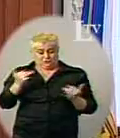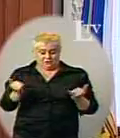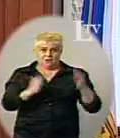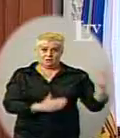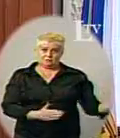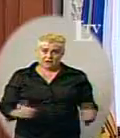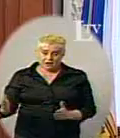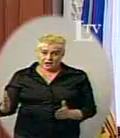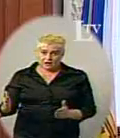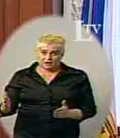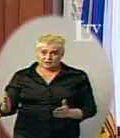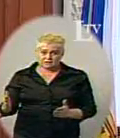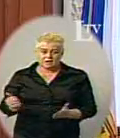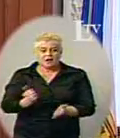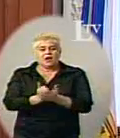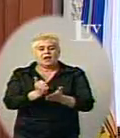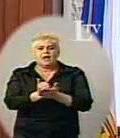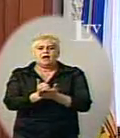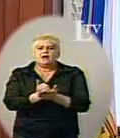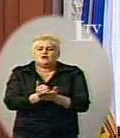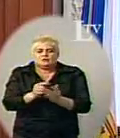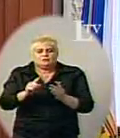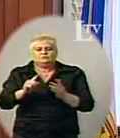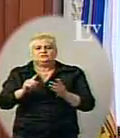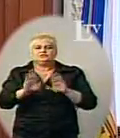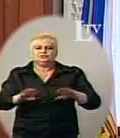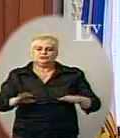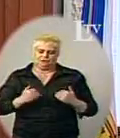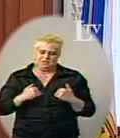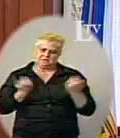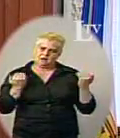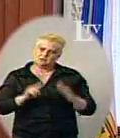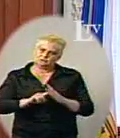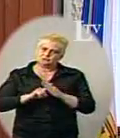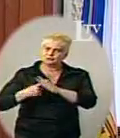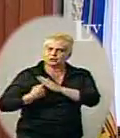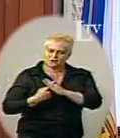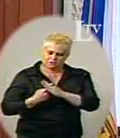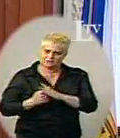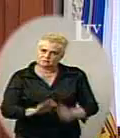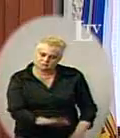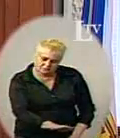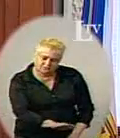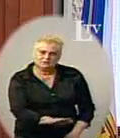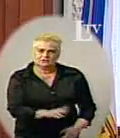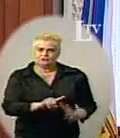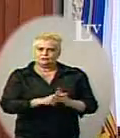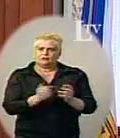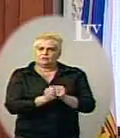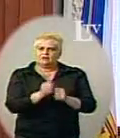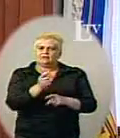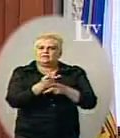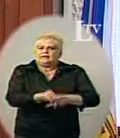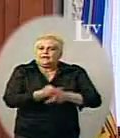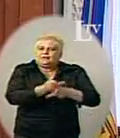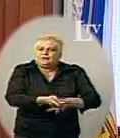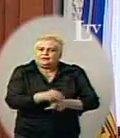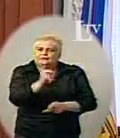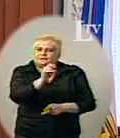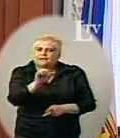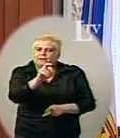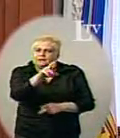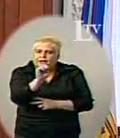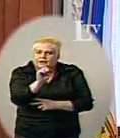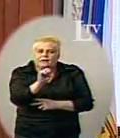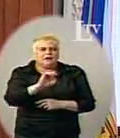children get off to a better start by strengthening links among daycare, other early